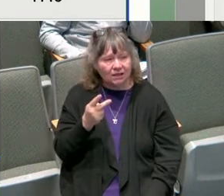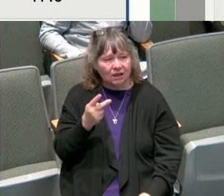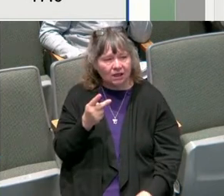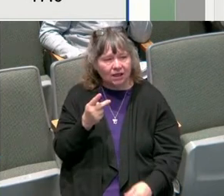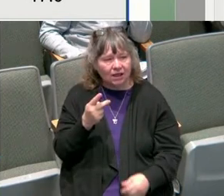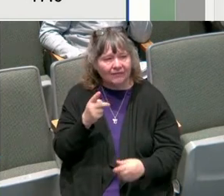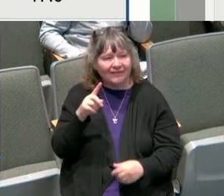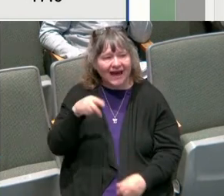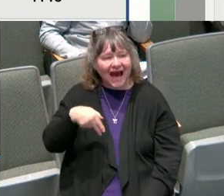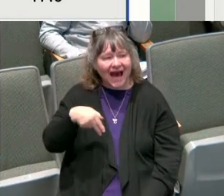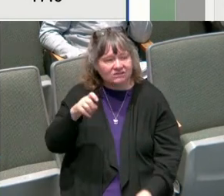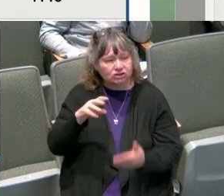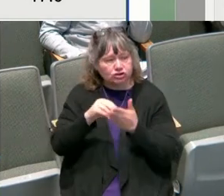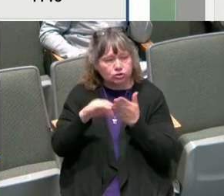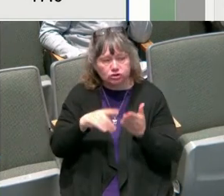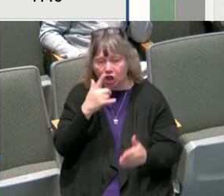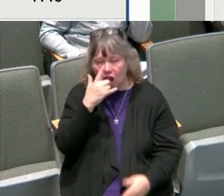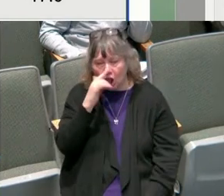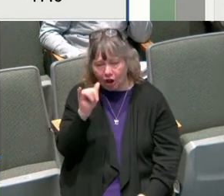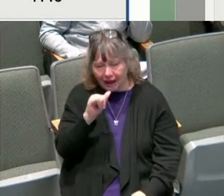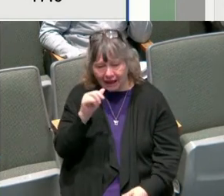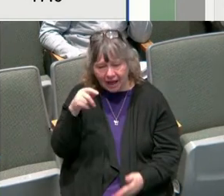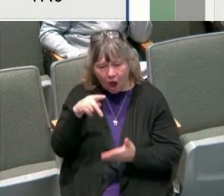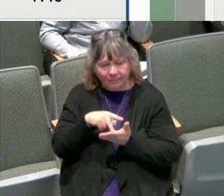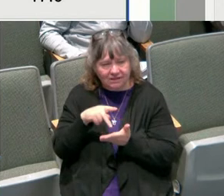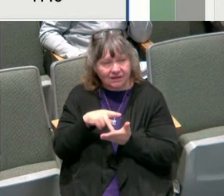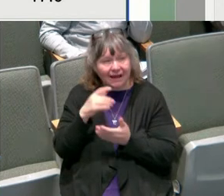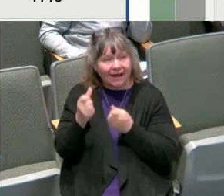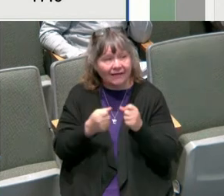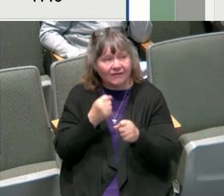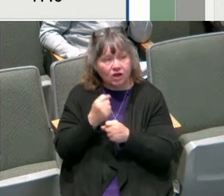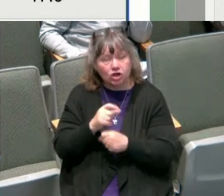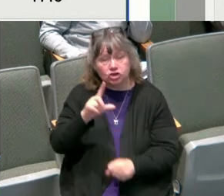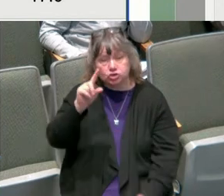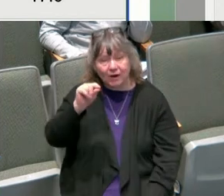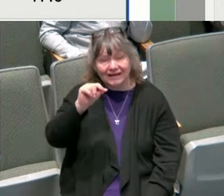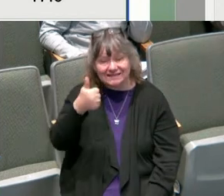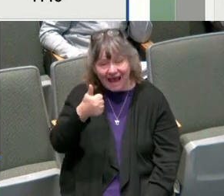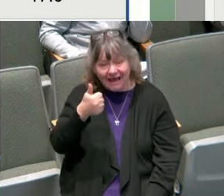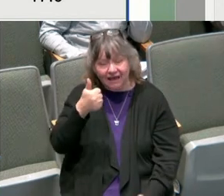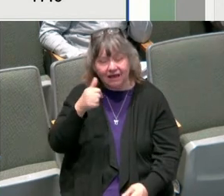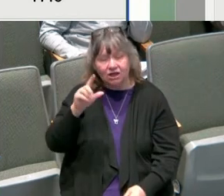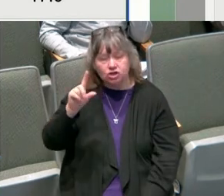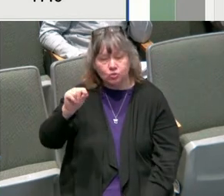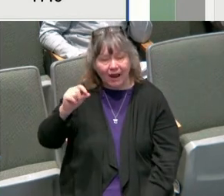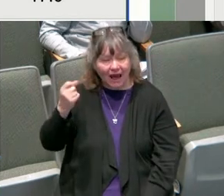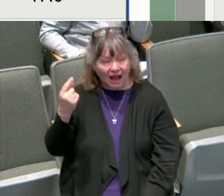needs students looked like in Hopkinton in the year 2010 2011.